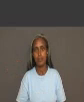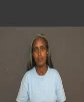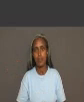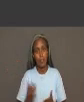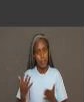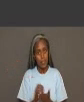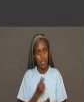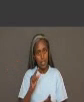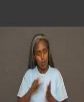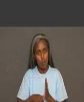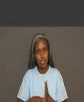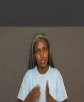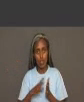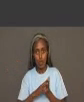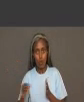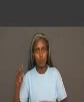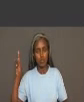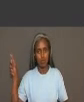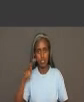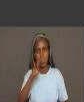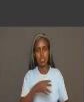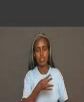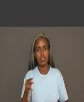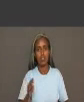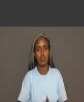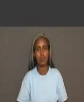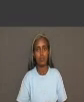Take a moment to copy these rates down, students.